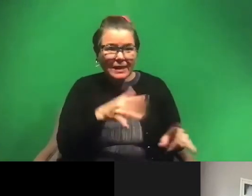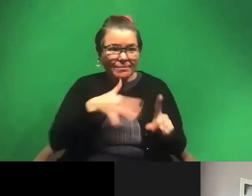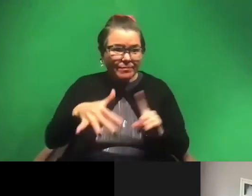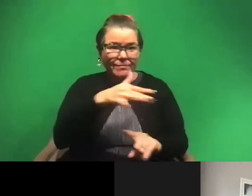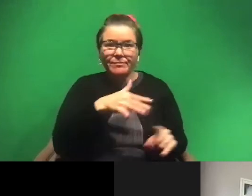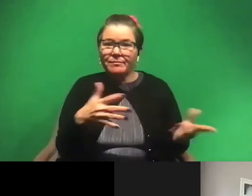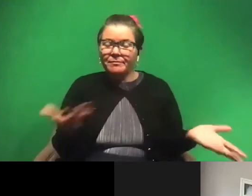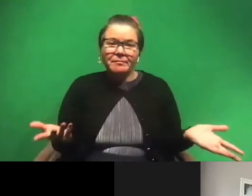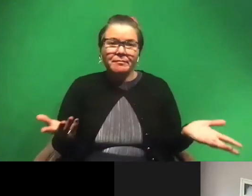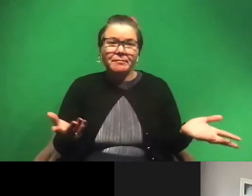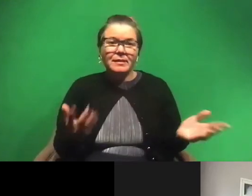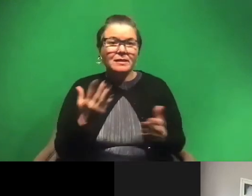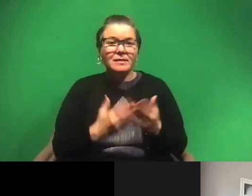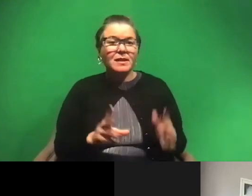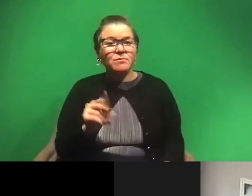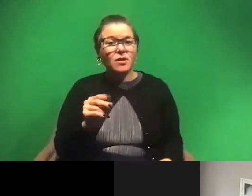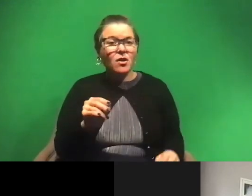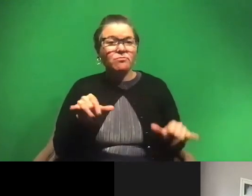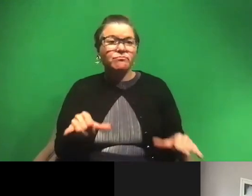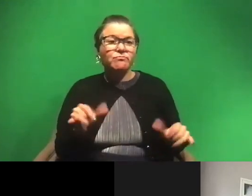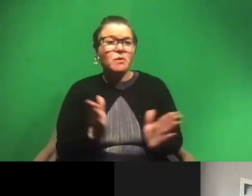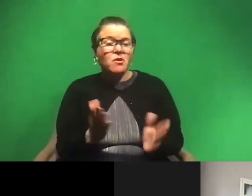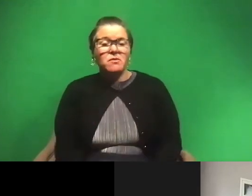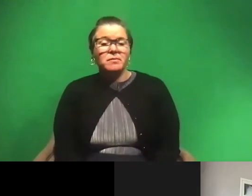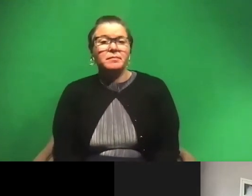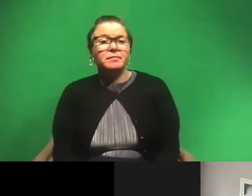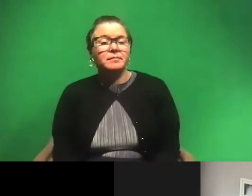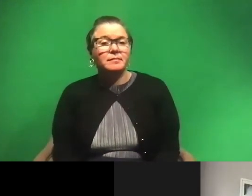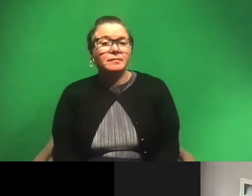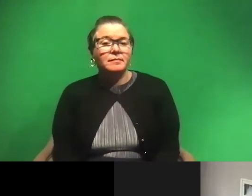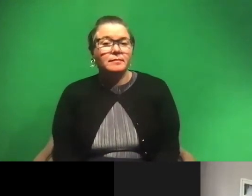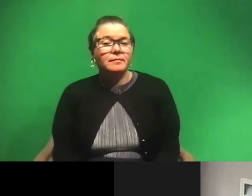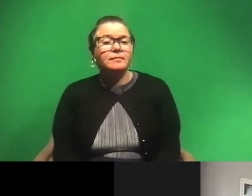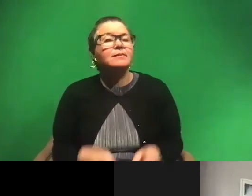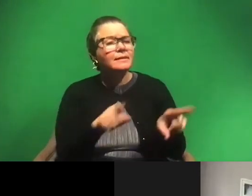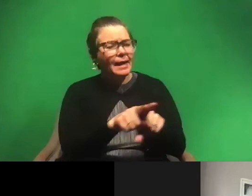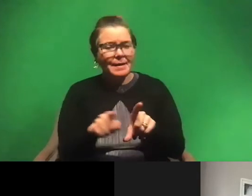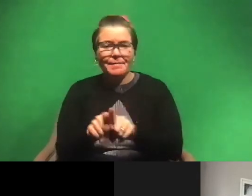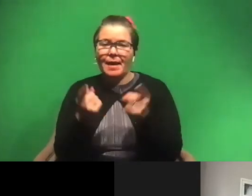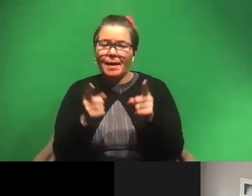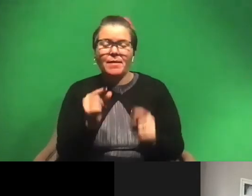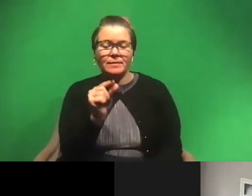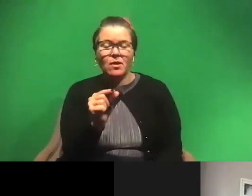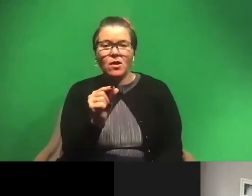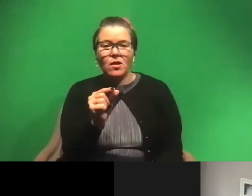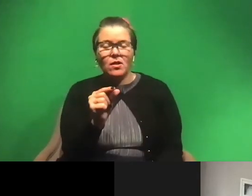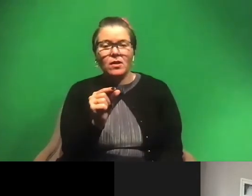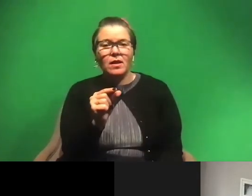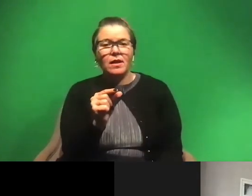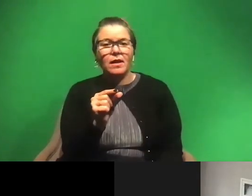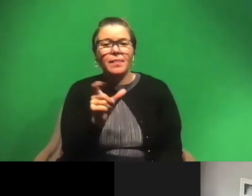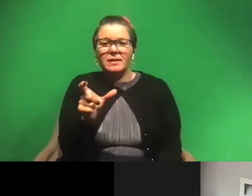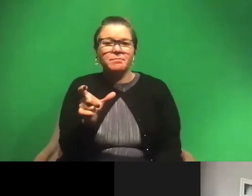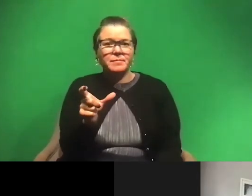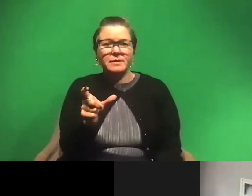and some are like, nah, I'm gonna be small. And you're like, all right, well. The same thing happens. We might have like little ones and then like ones that are like this big